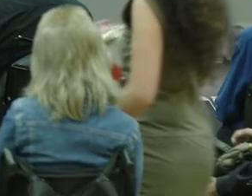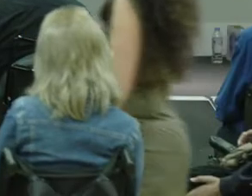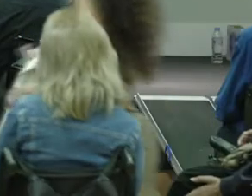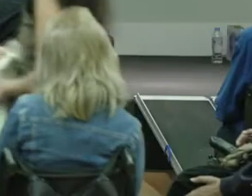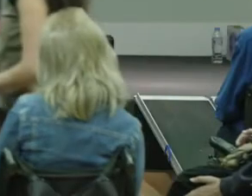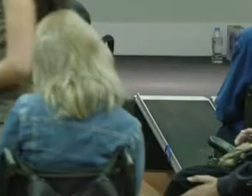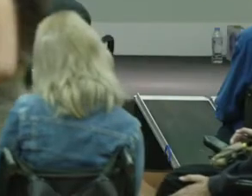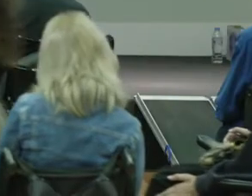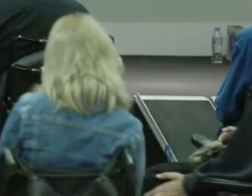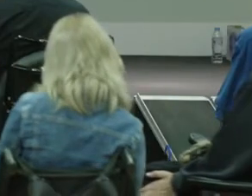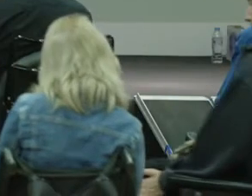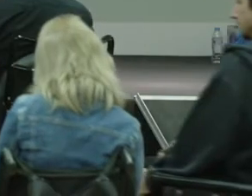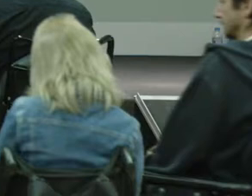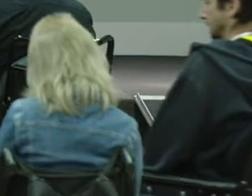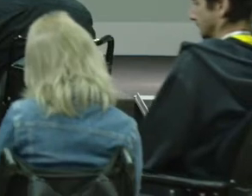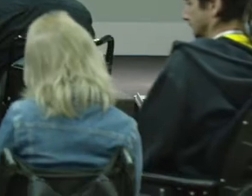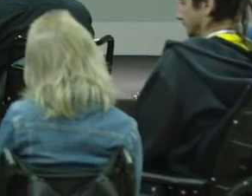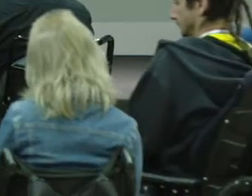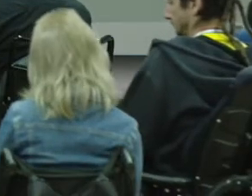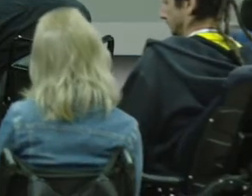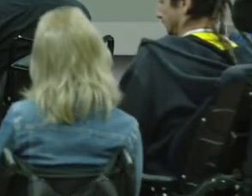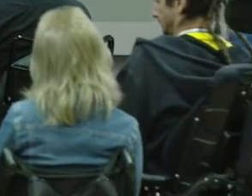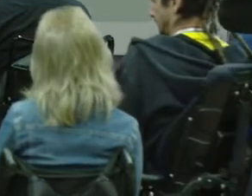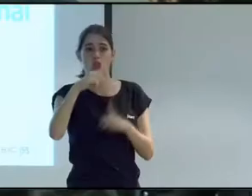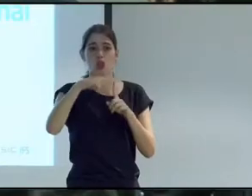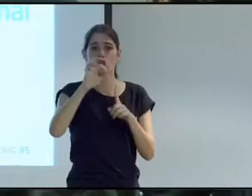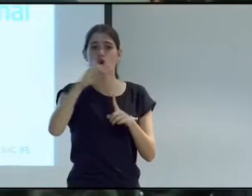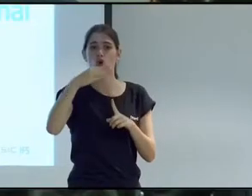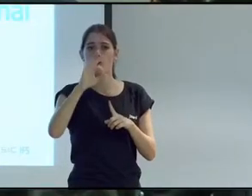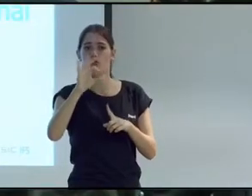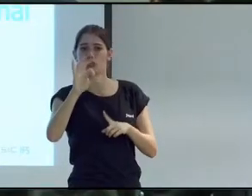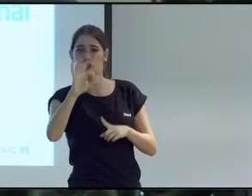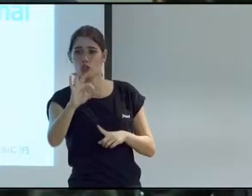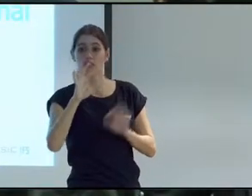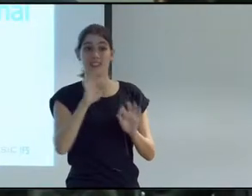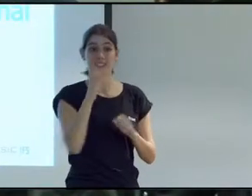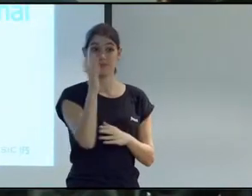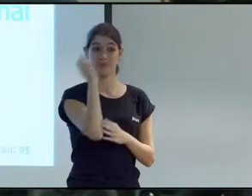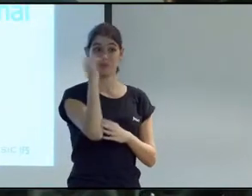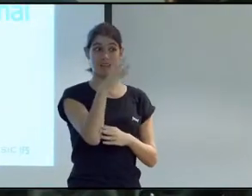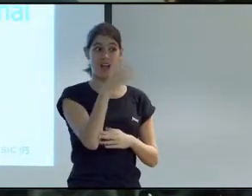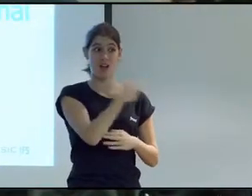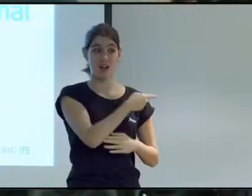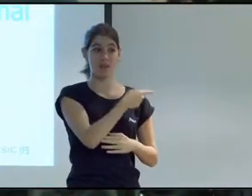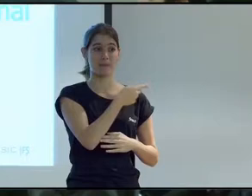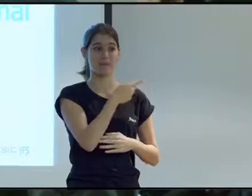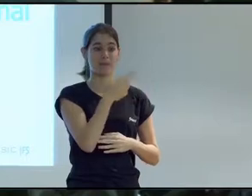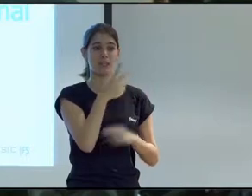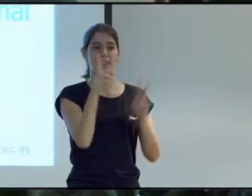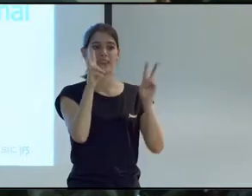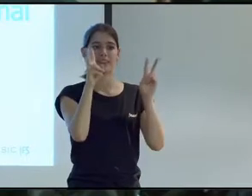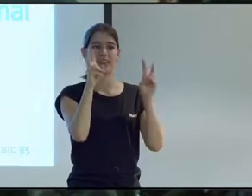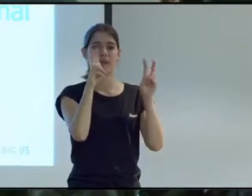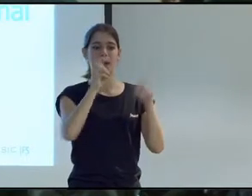I'm going to introduce the next speaker. He was Mario Toboso. Mario Toboso has a presentation.